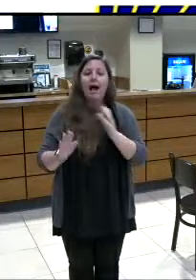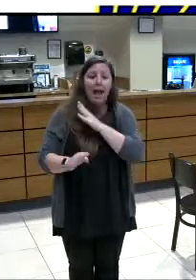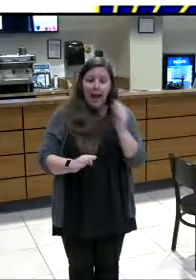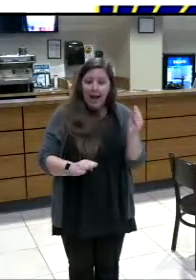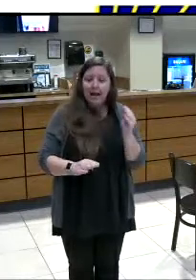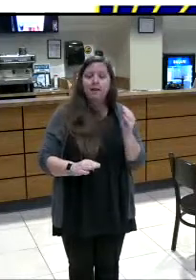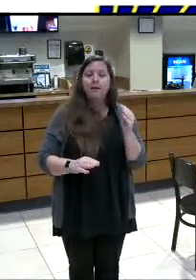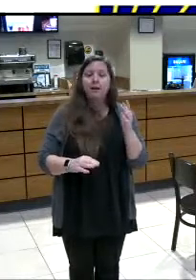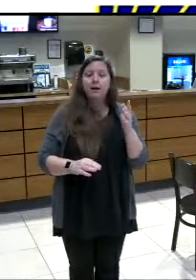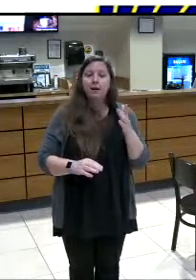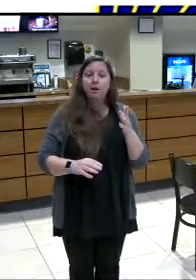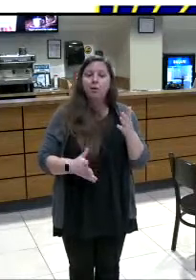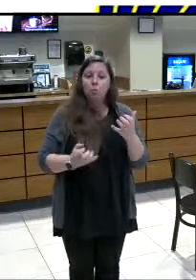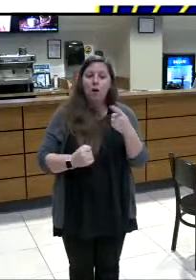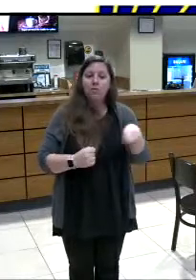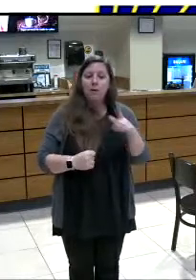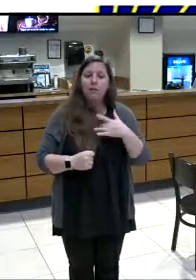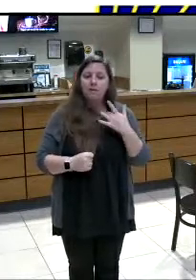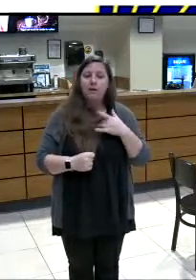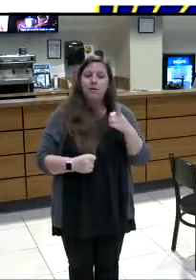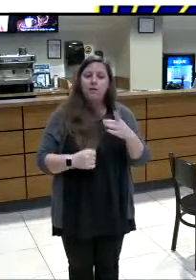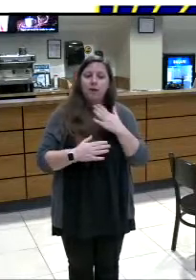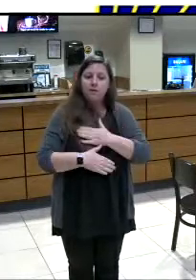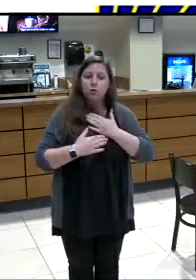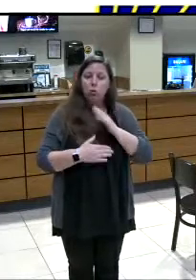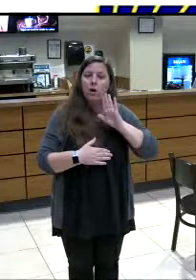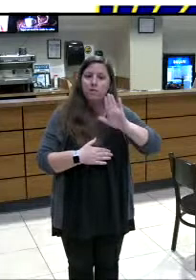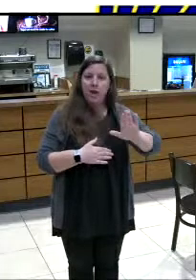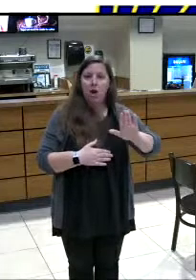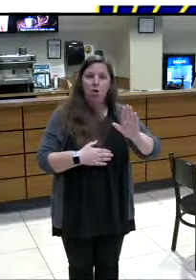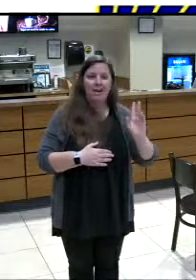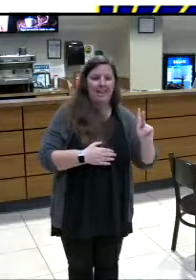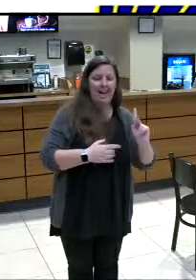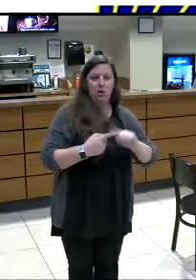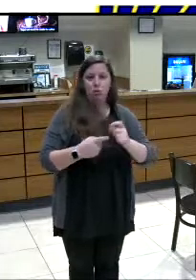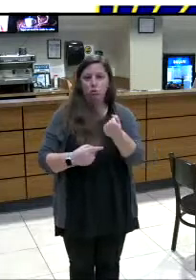enjoy their K-12 experience. So